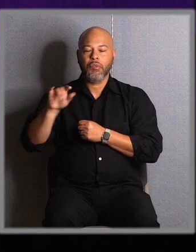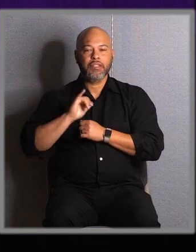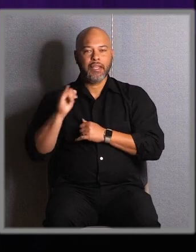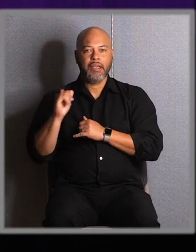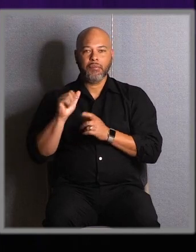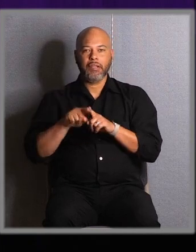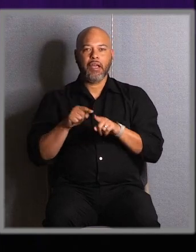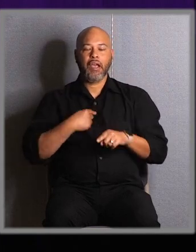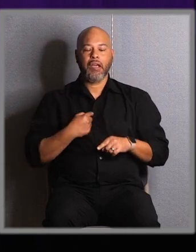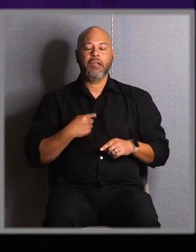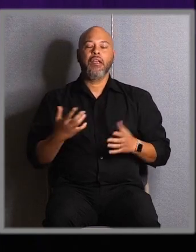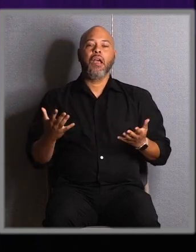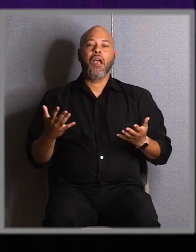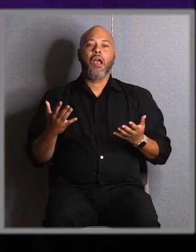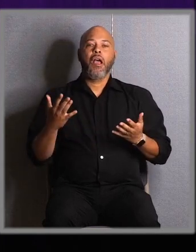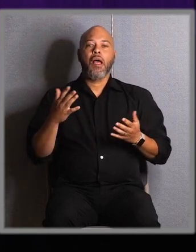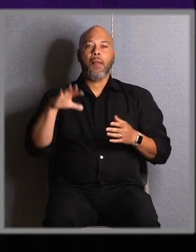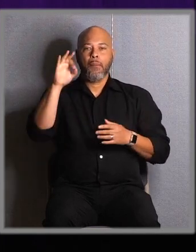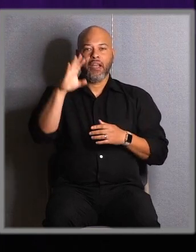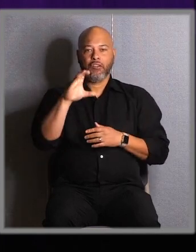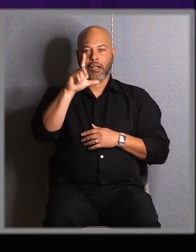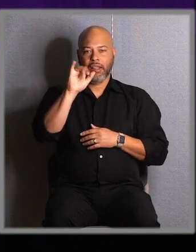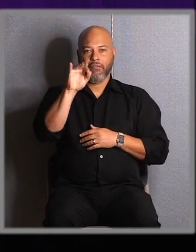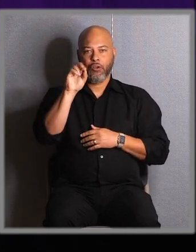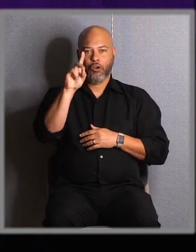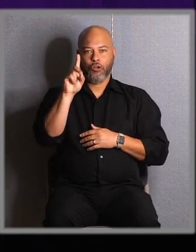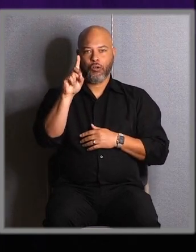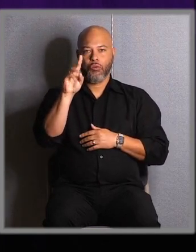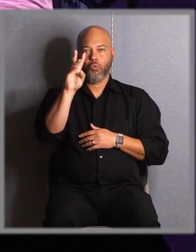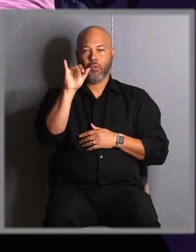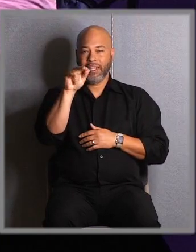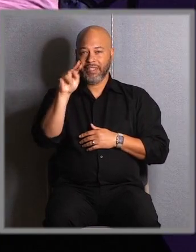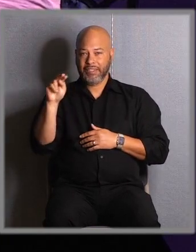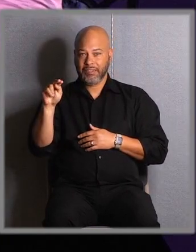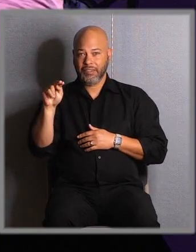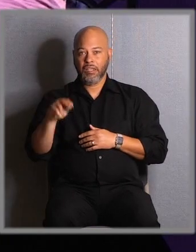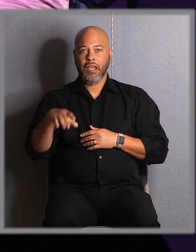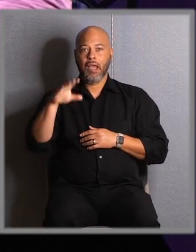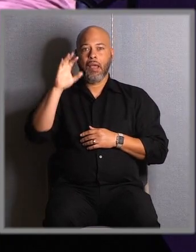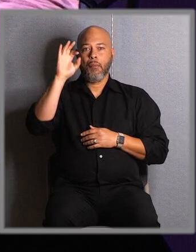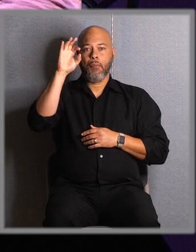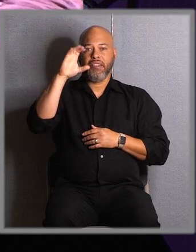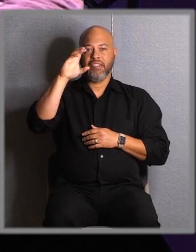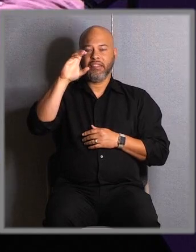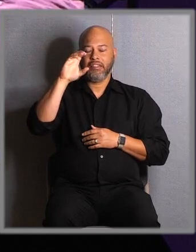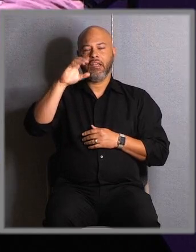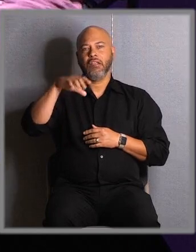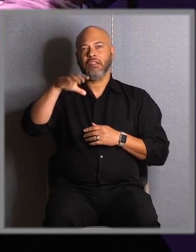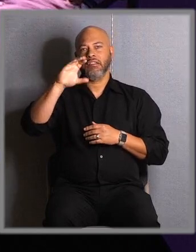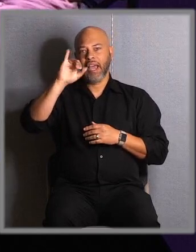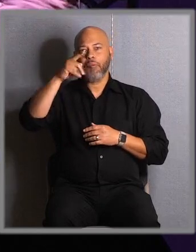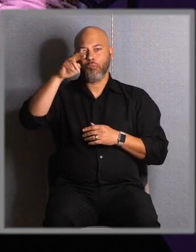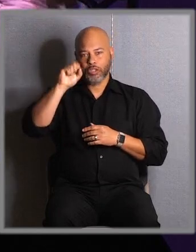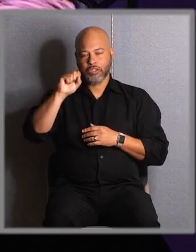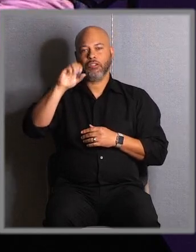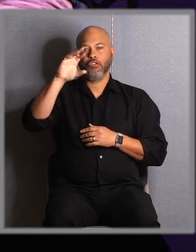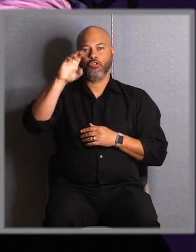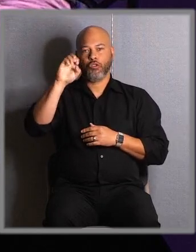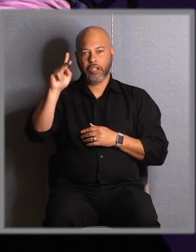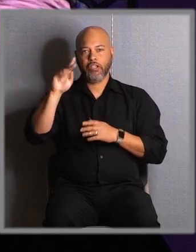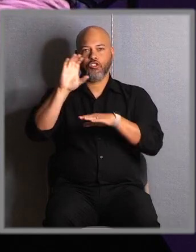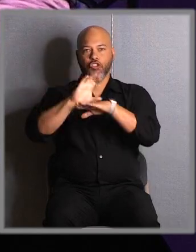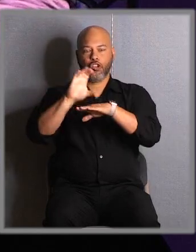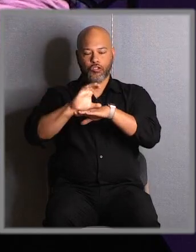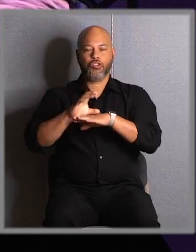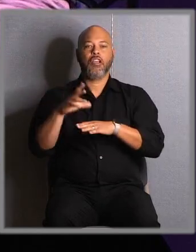quickly. Pastor Clifford Wynn pastors Cypress Creek Church in Selmer, Tennessee. That's McNairy County.